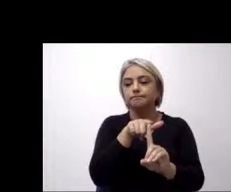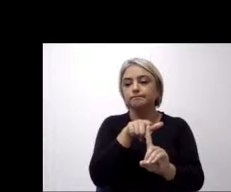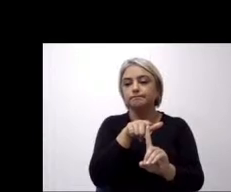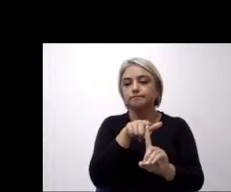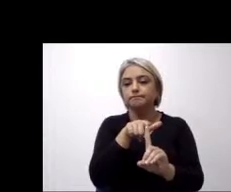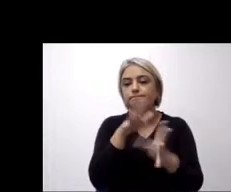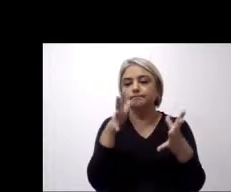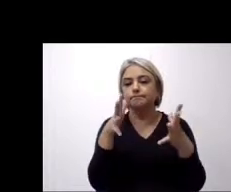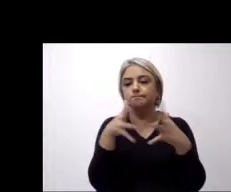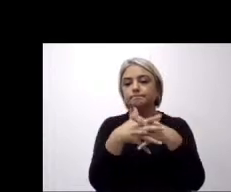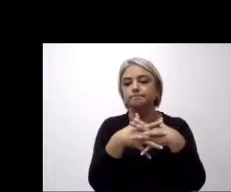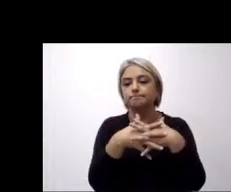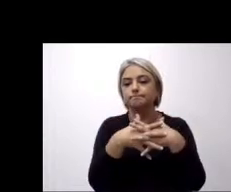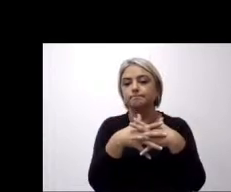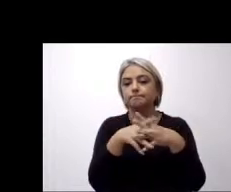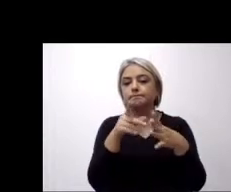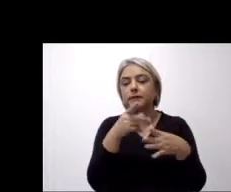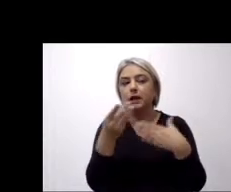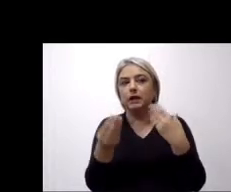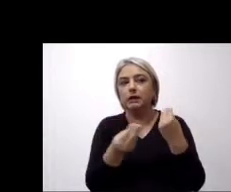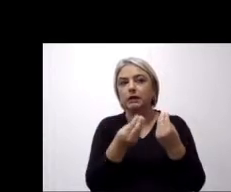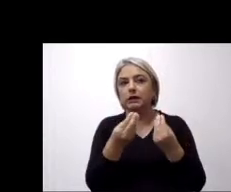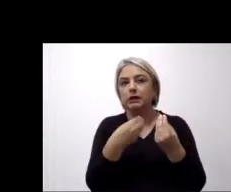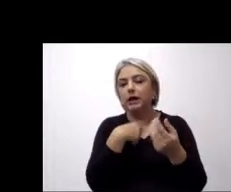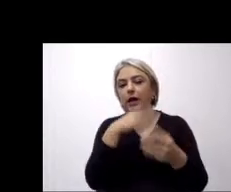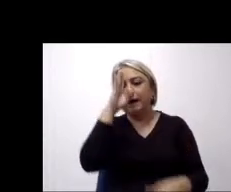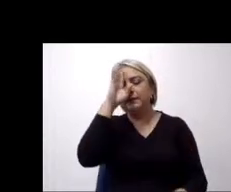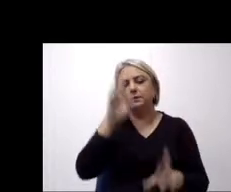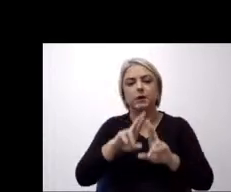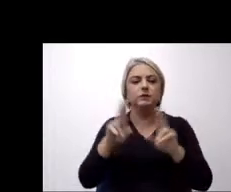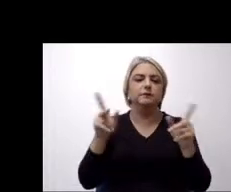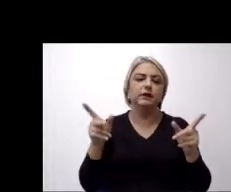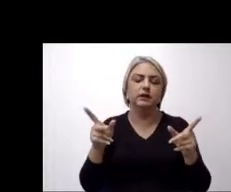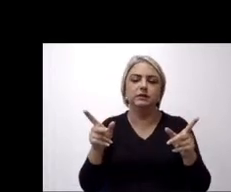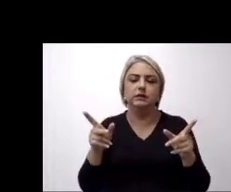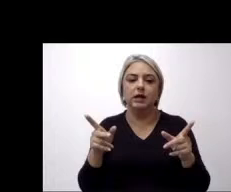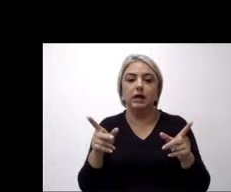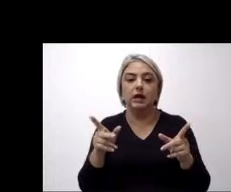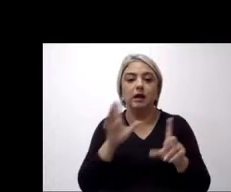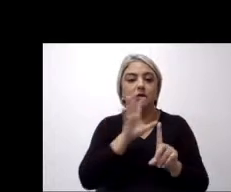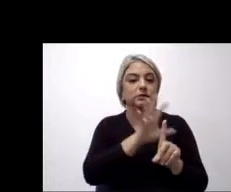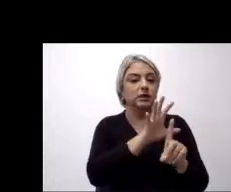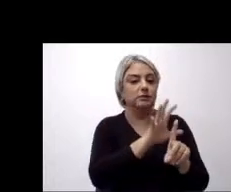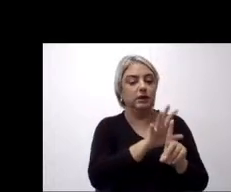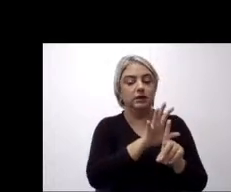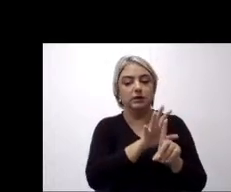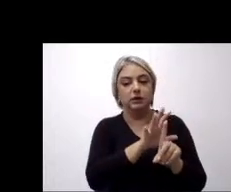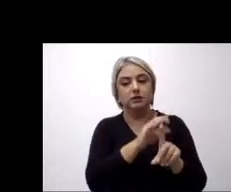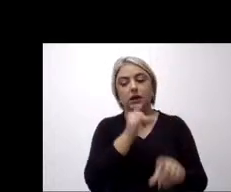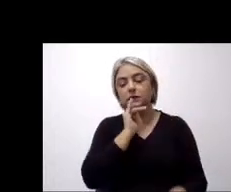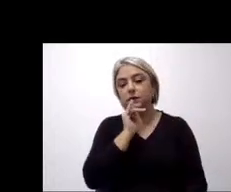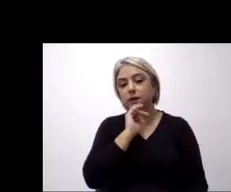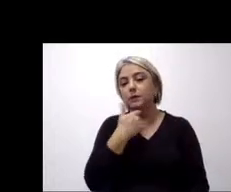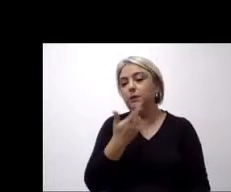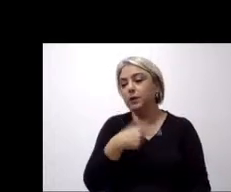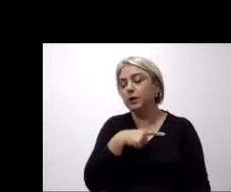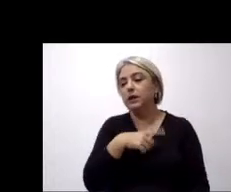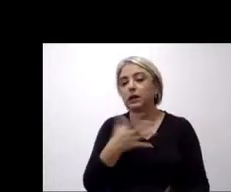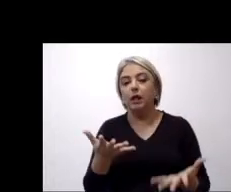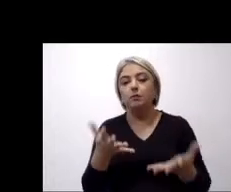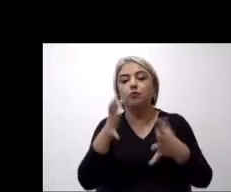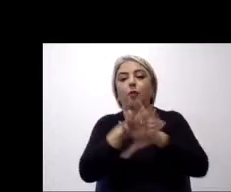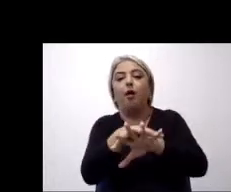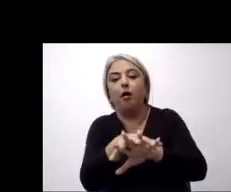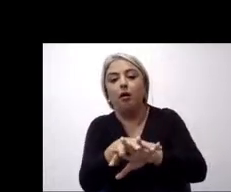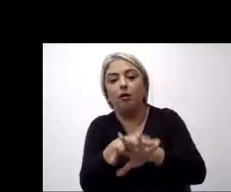one of the main differences with different approach who consider, for example, that coalition exists around interest, around belief or